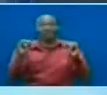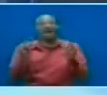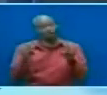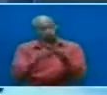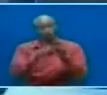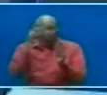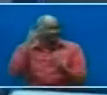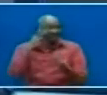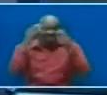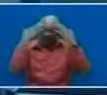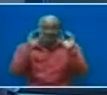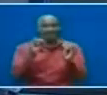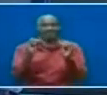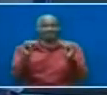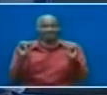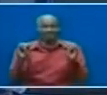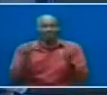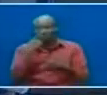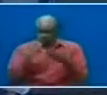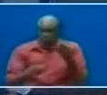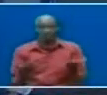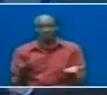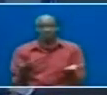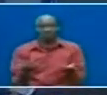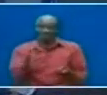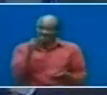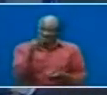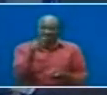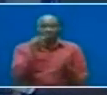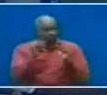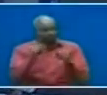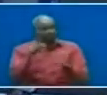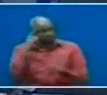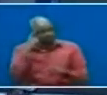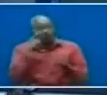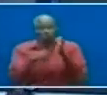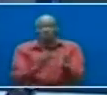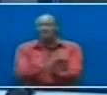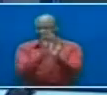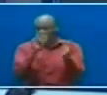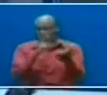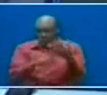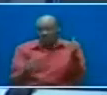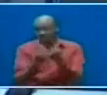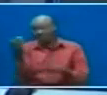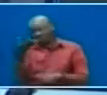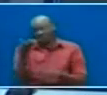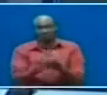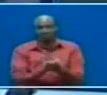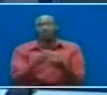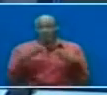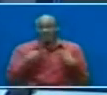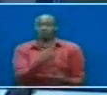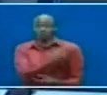parents' knowledge of course, as well. That's what we're going to be talking about. Is this something that really reflects what's going on the ground? We've got Dr. Catherine